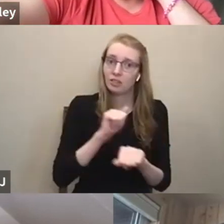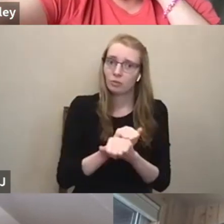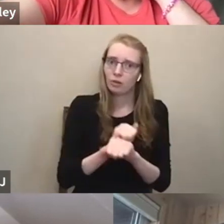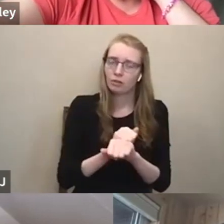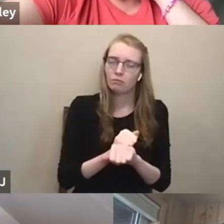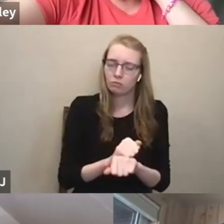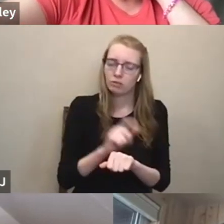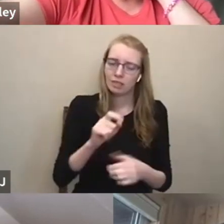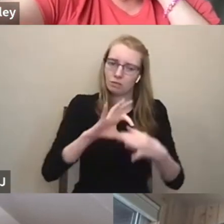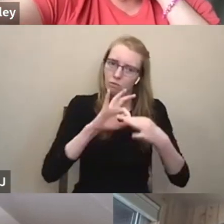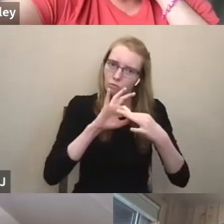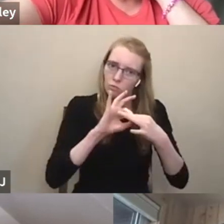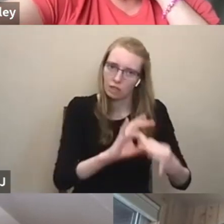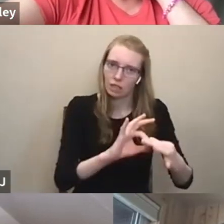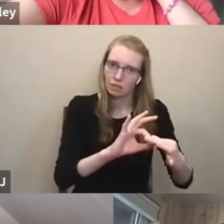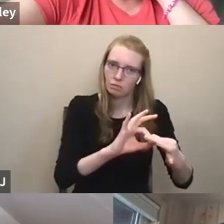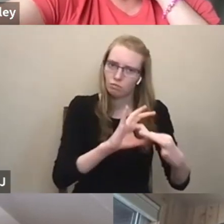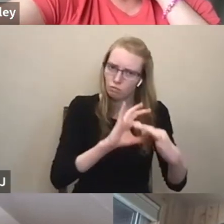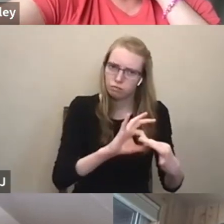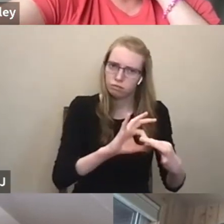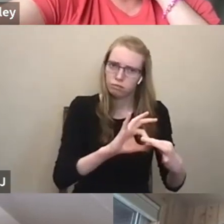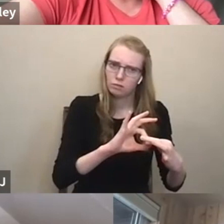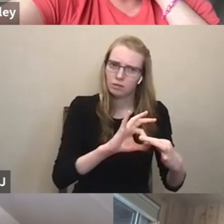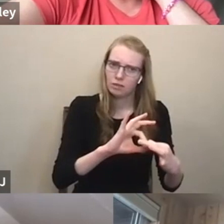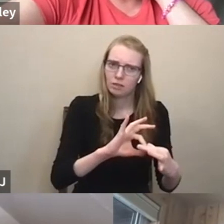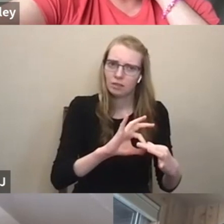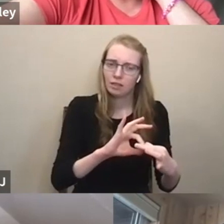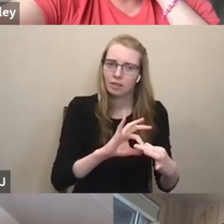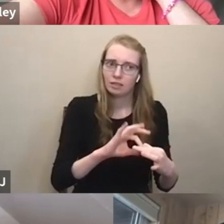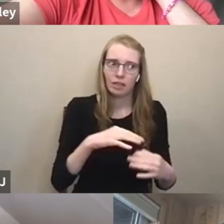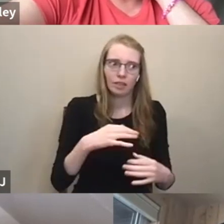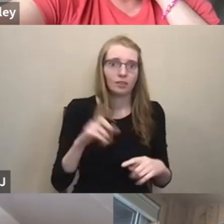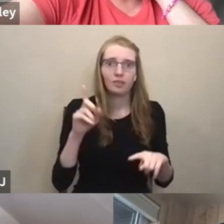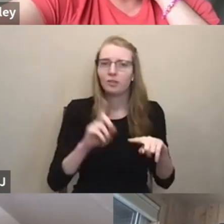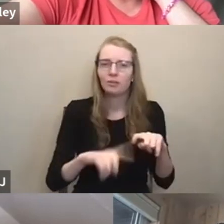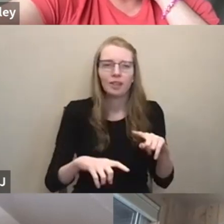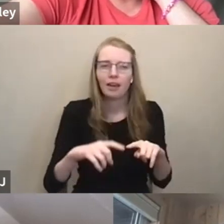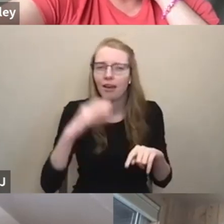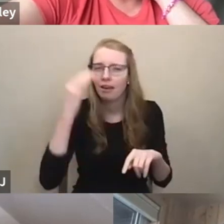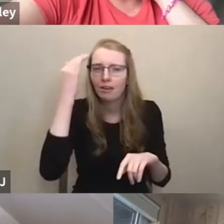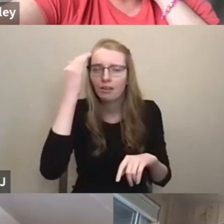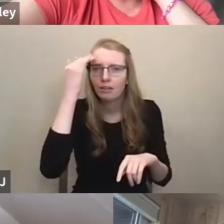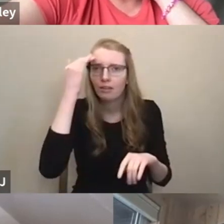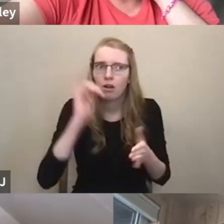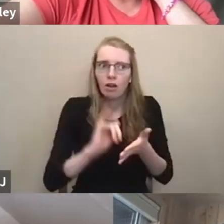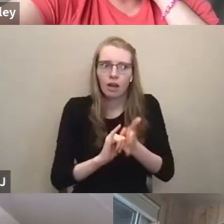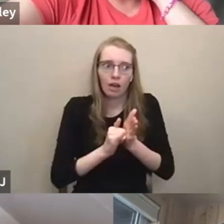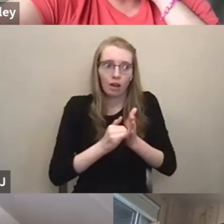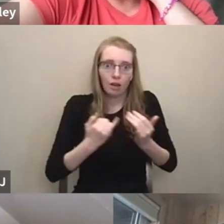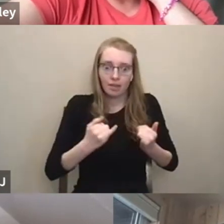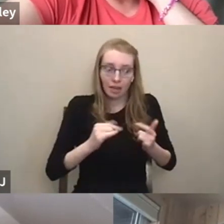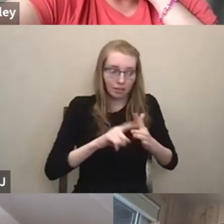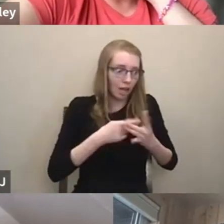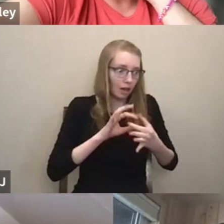the relationships that you have right now, or that you haven't even begun yet, are going to permeate your